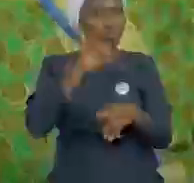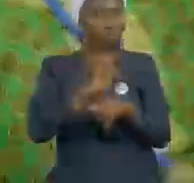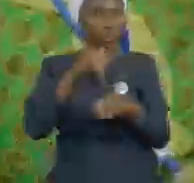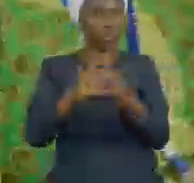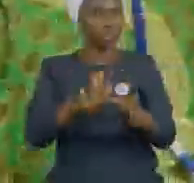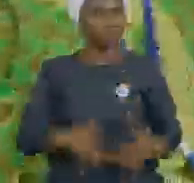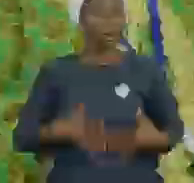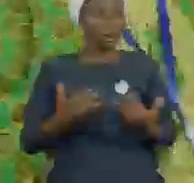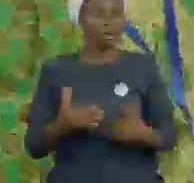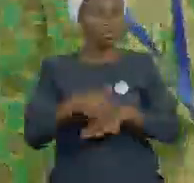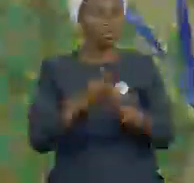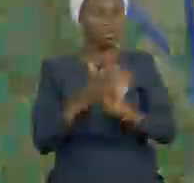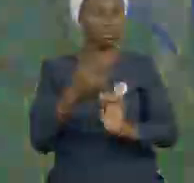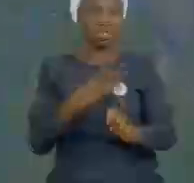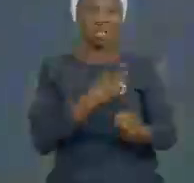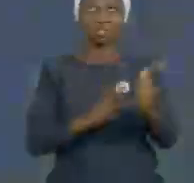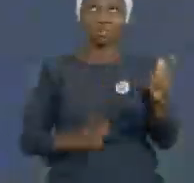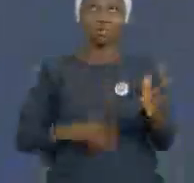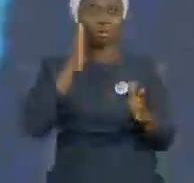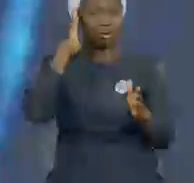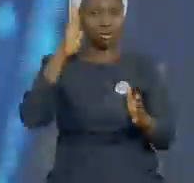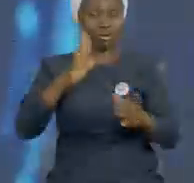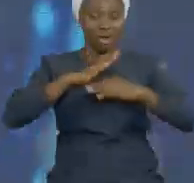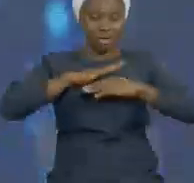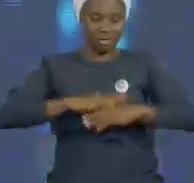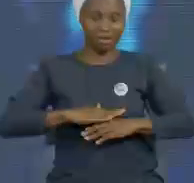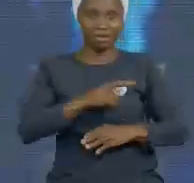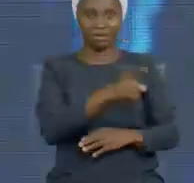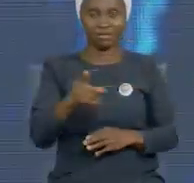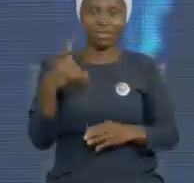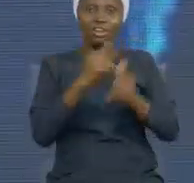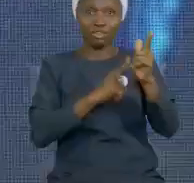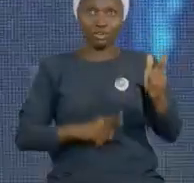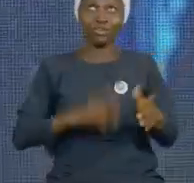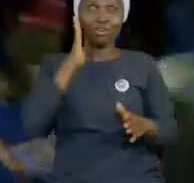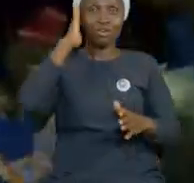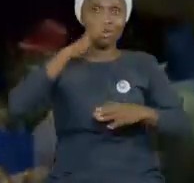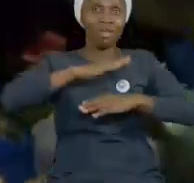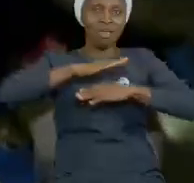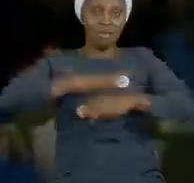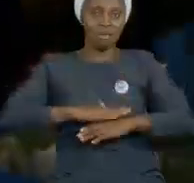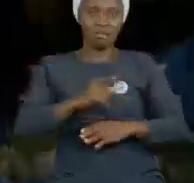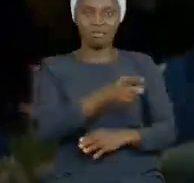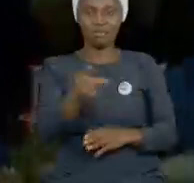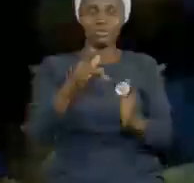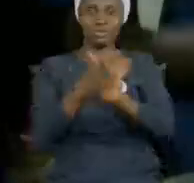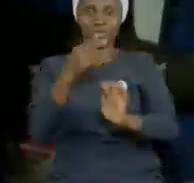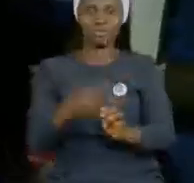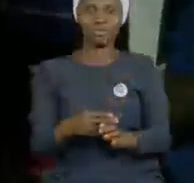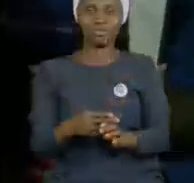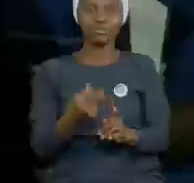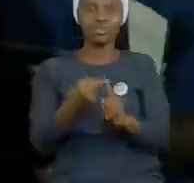And the Lord will redeem you. I said the Lord will redeem you from